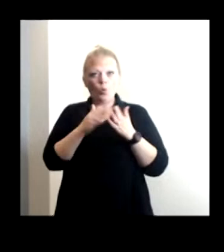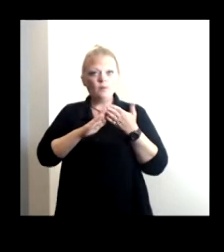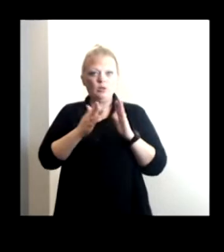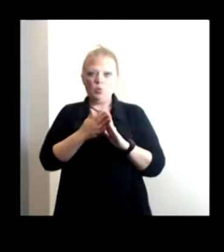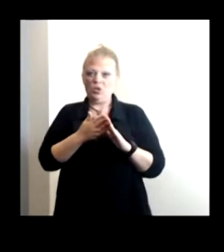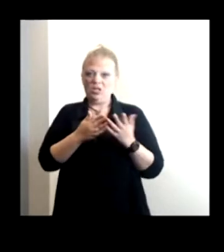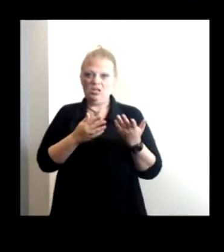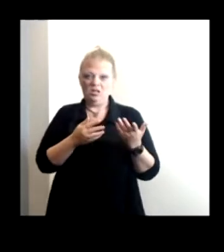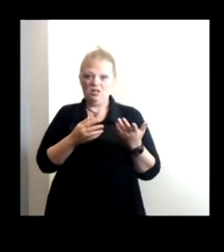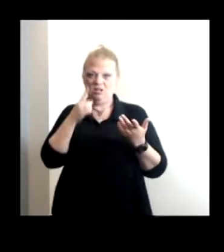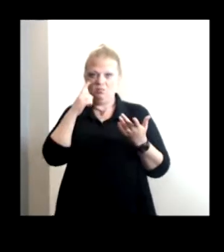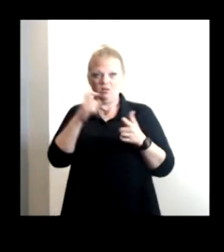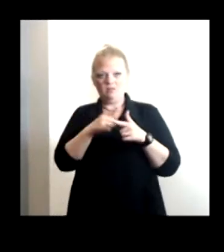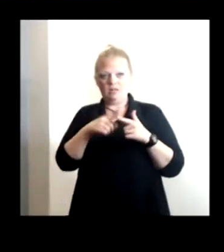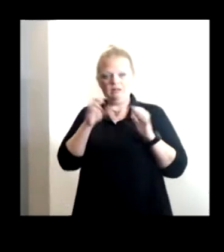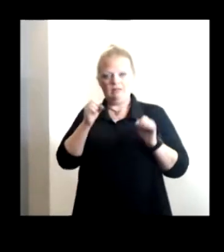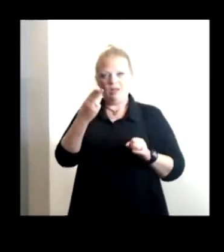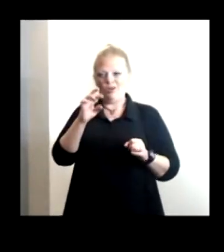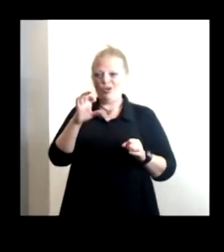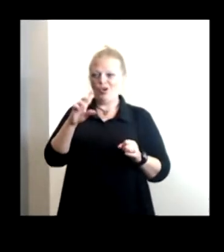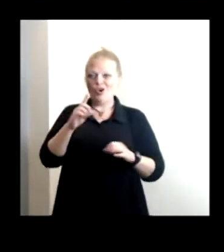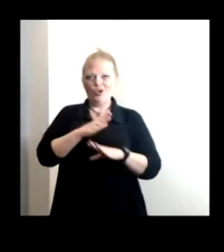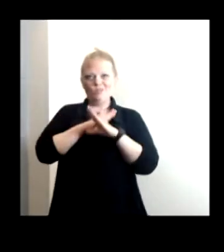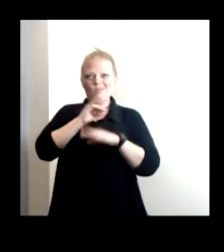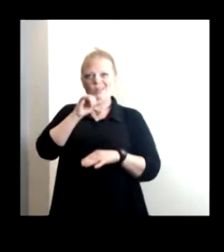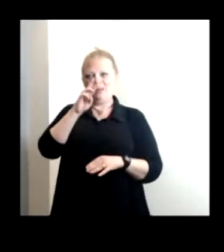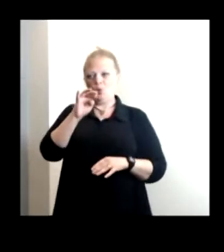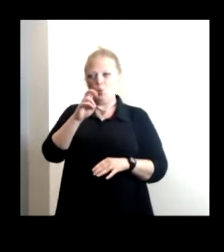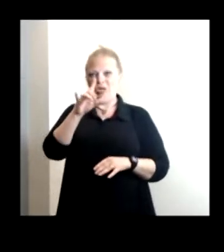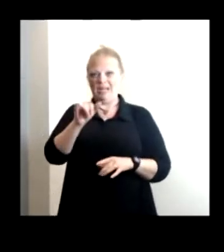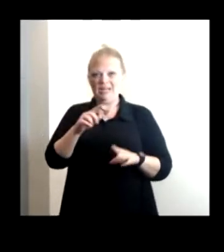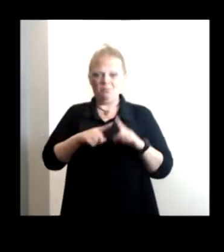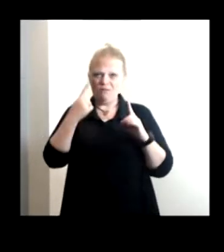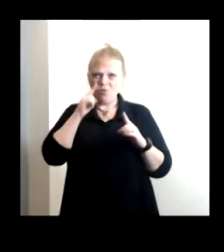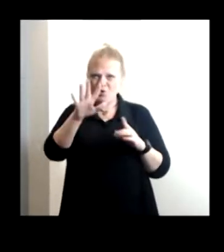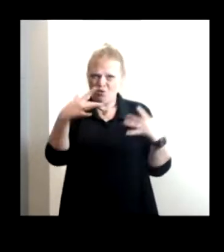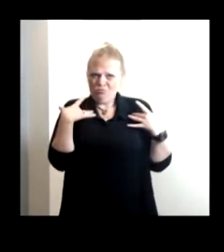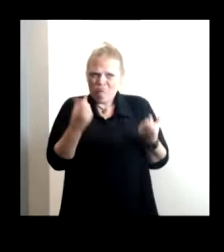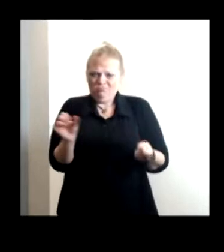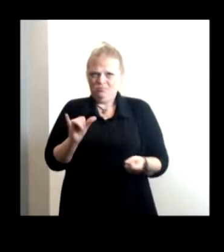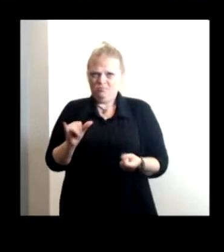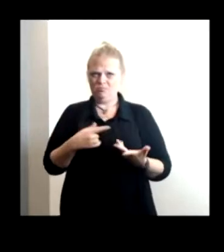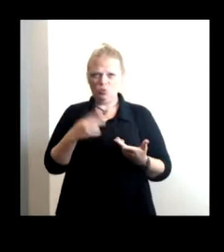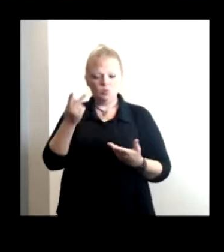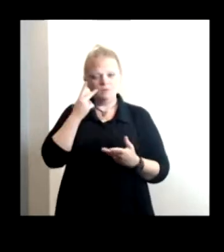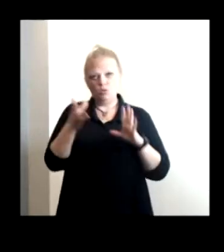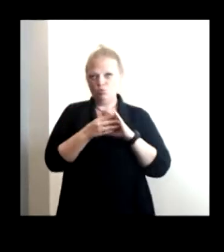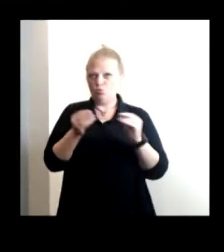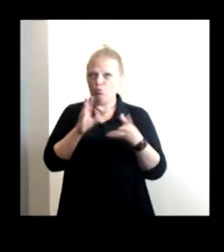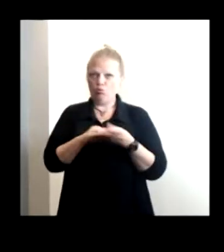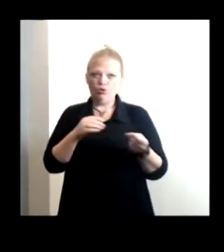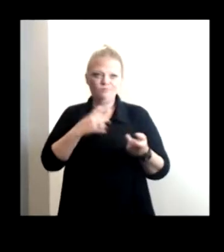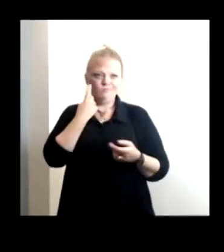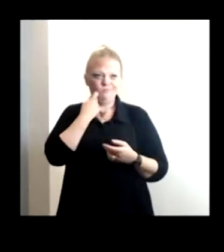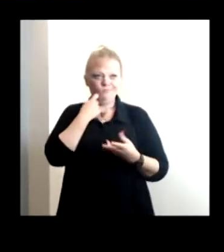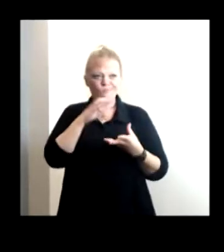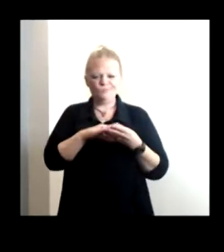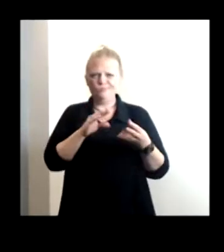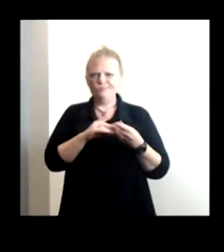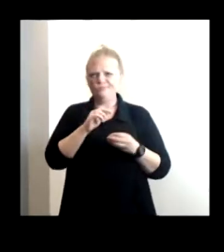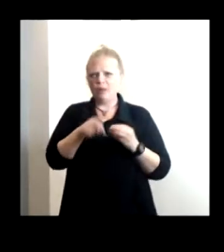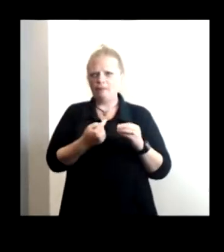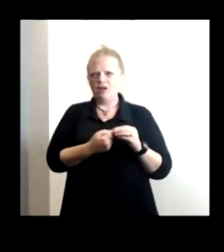it gets us closer to herd immunity, but for your own well-being. We've seen the stories recently. Saw the story about